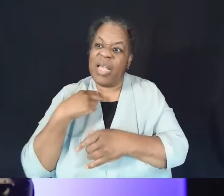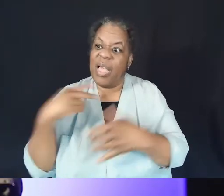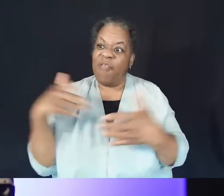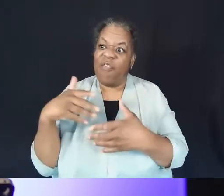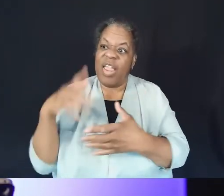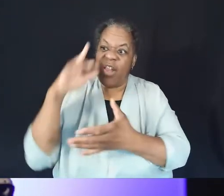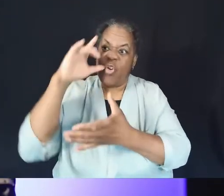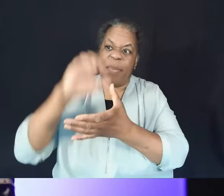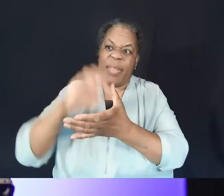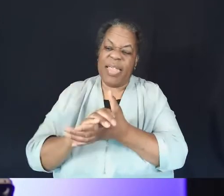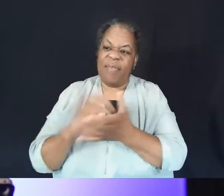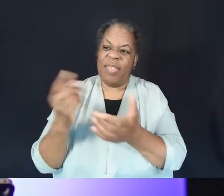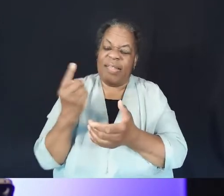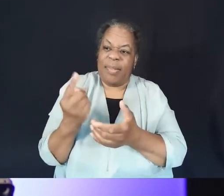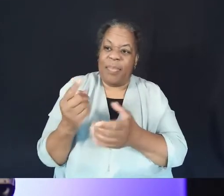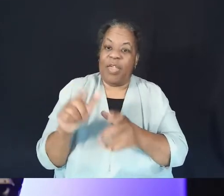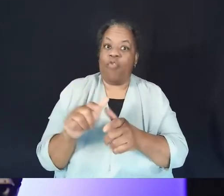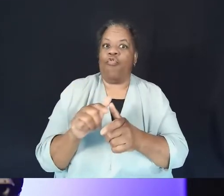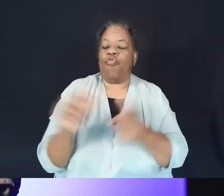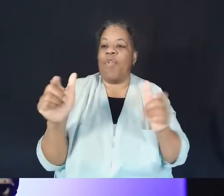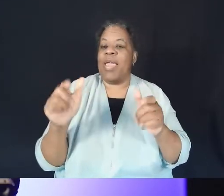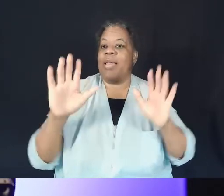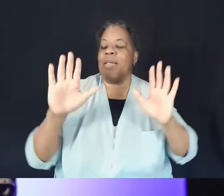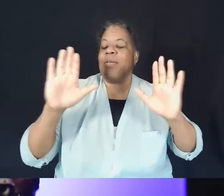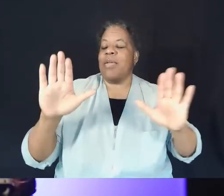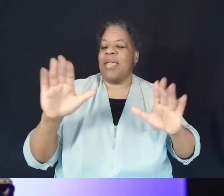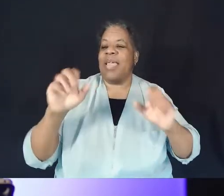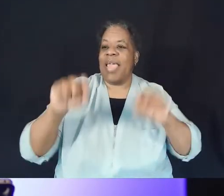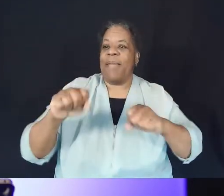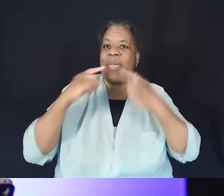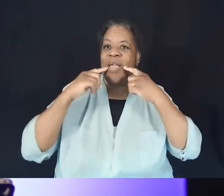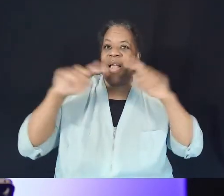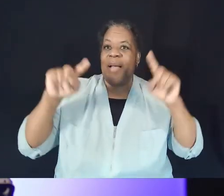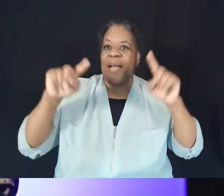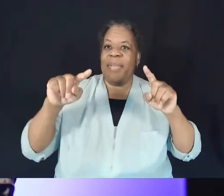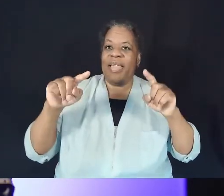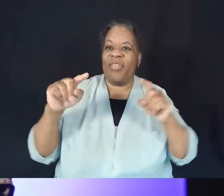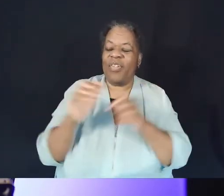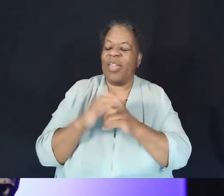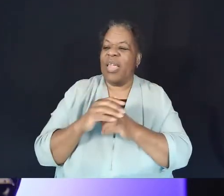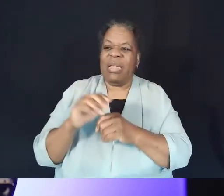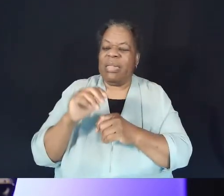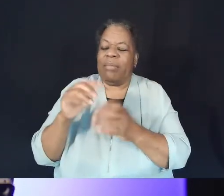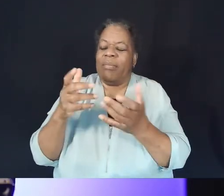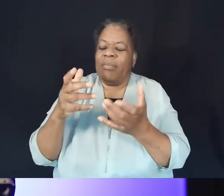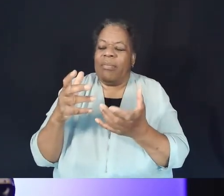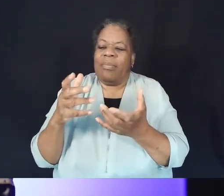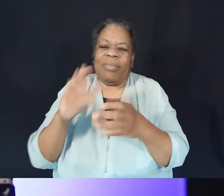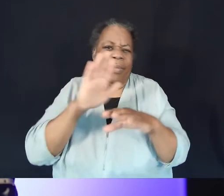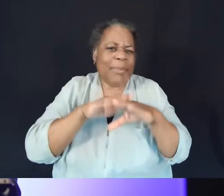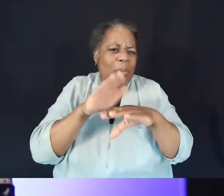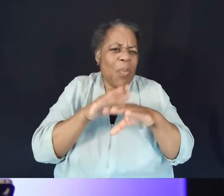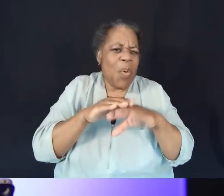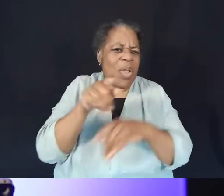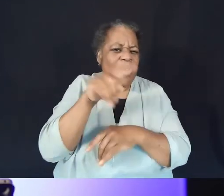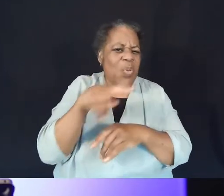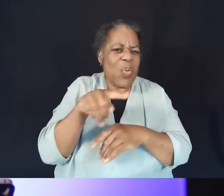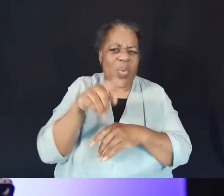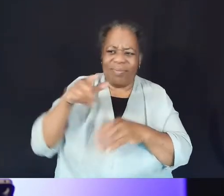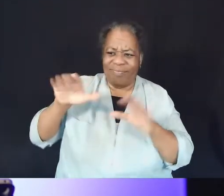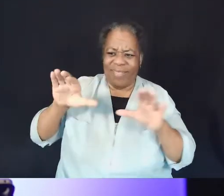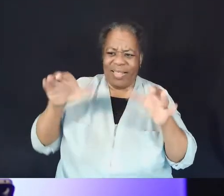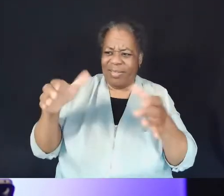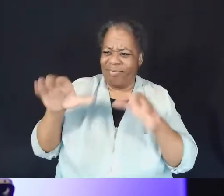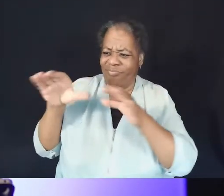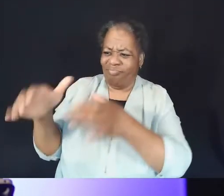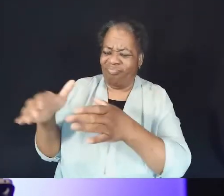can be done again, afraid to get their hopes up, just to be disappointed again. Beware the cynics.